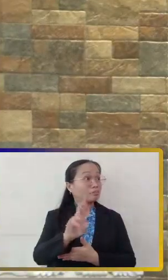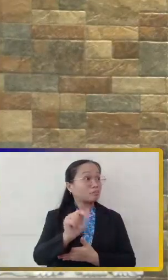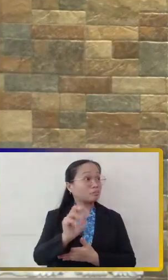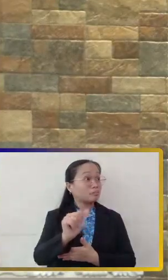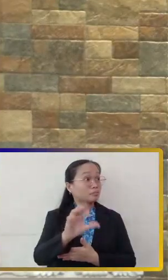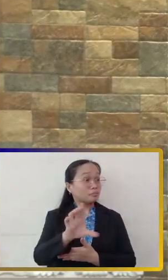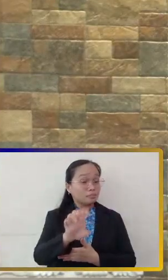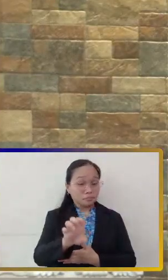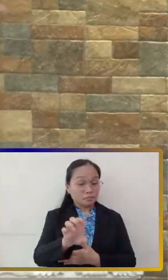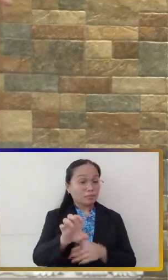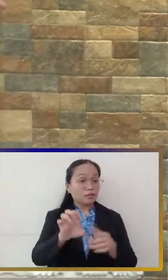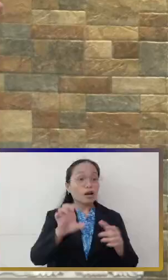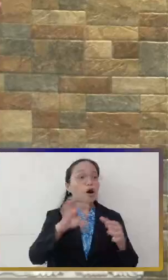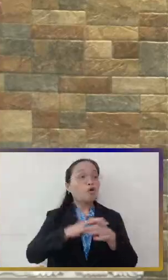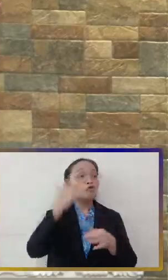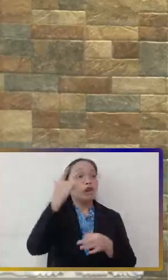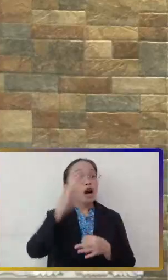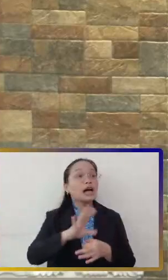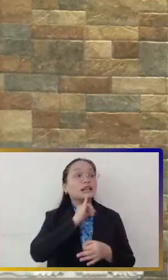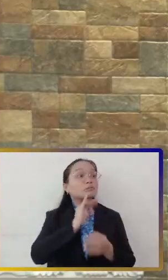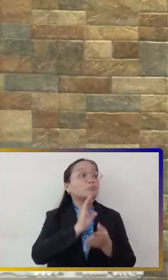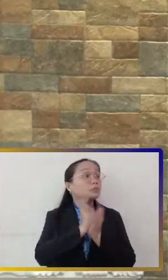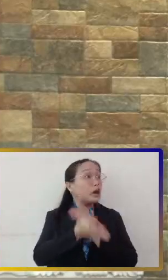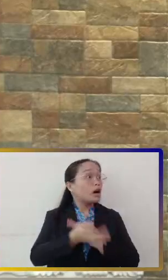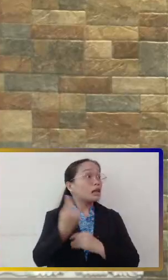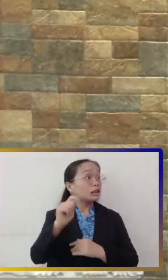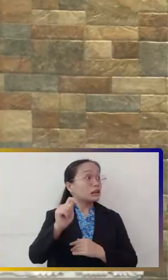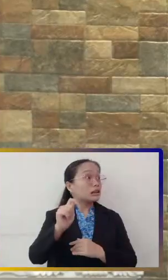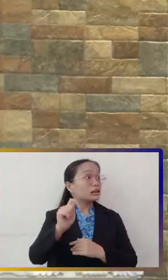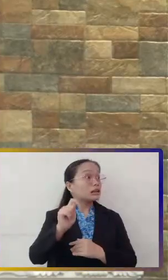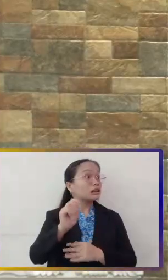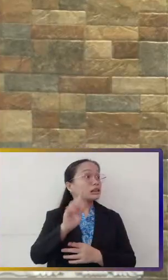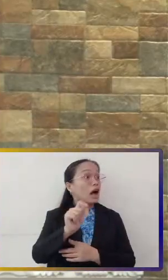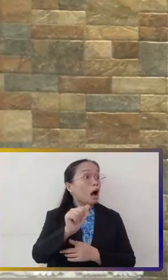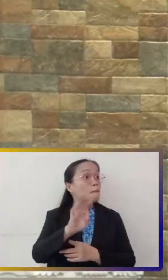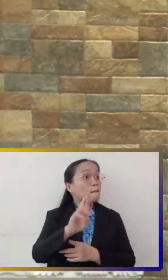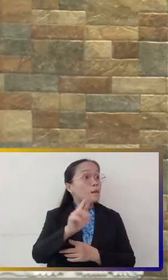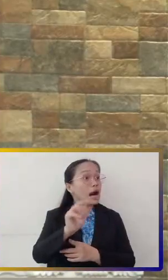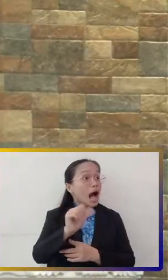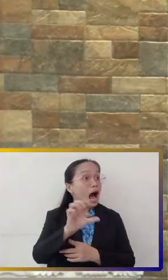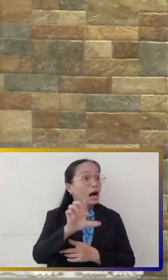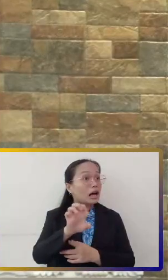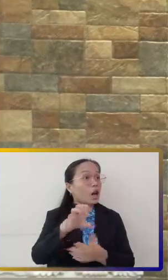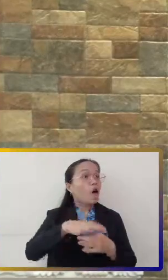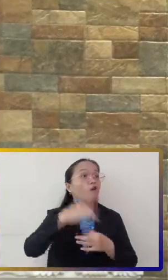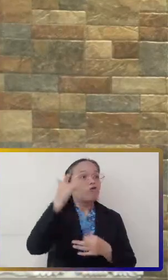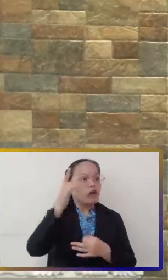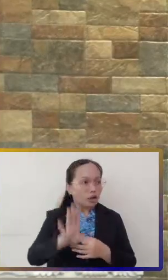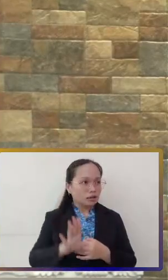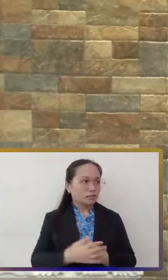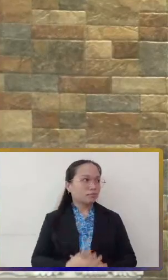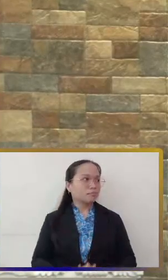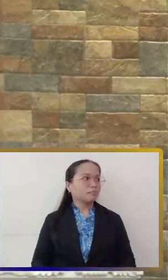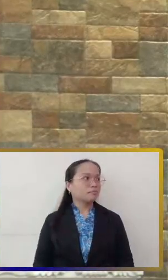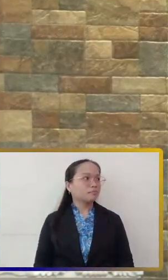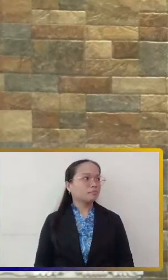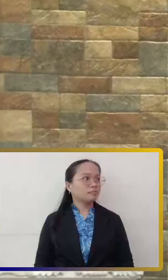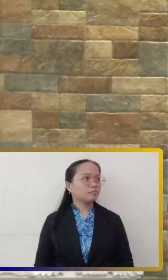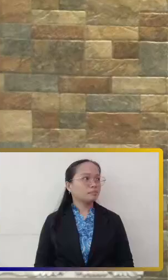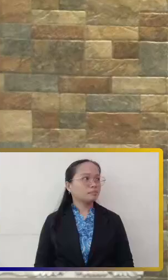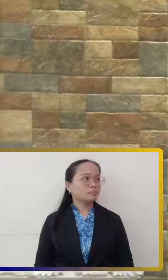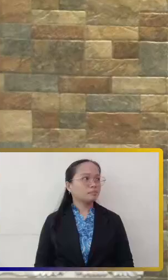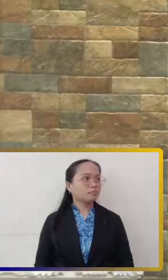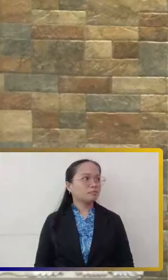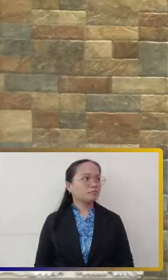which become the tabernacle also of men. In other words, yung tabernacle na yun, kasakasama lagi, mga kapatid, ang